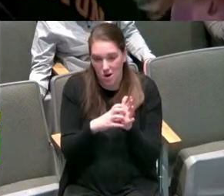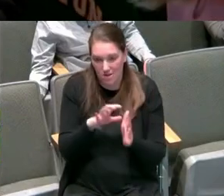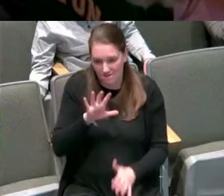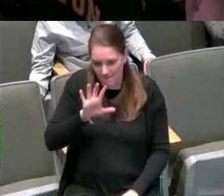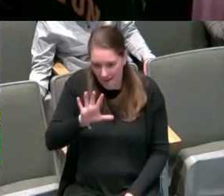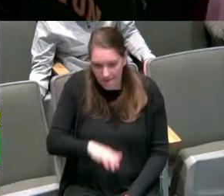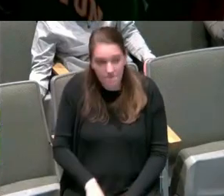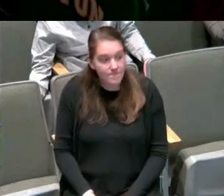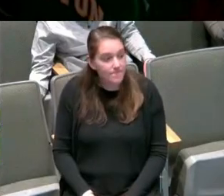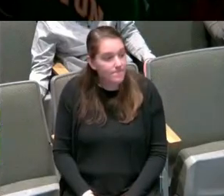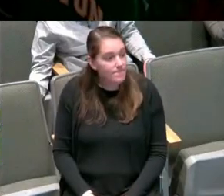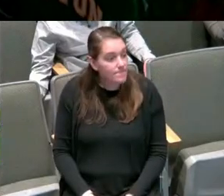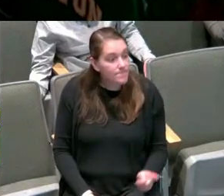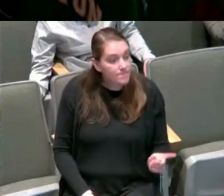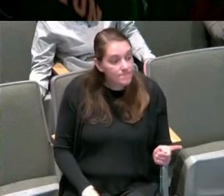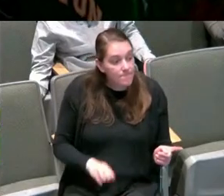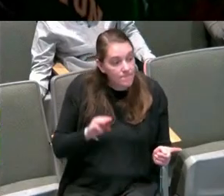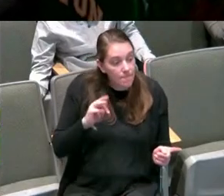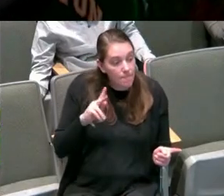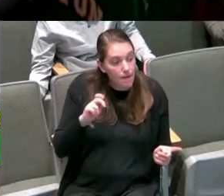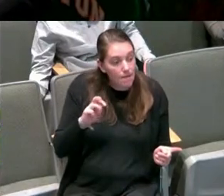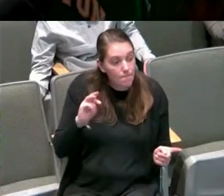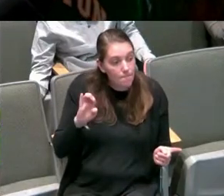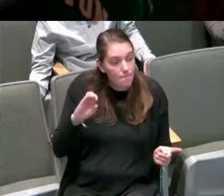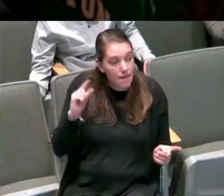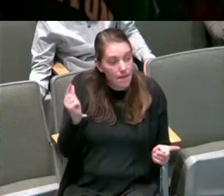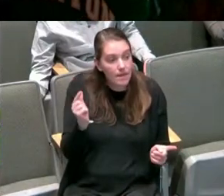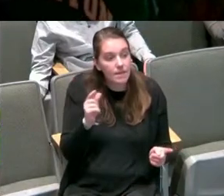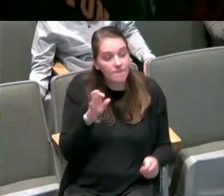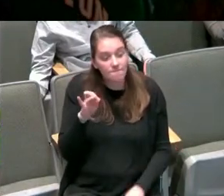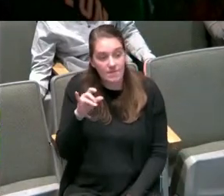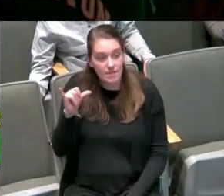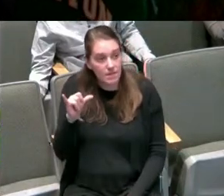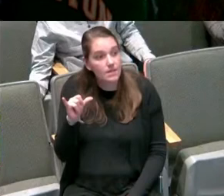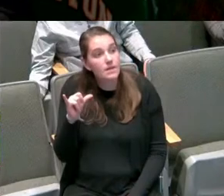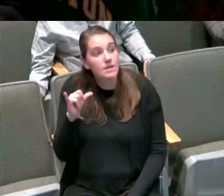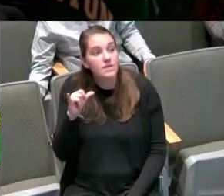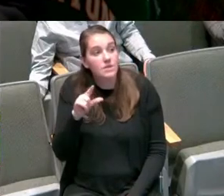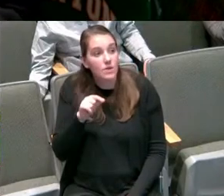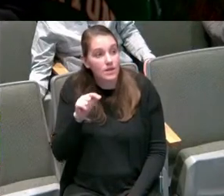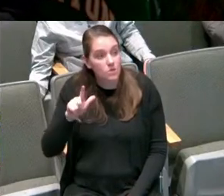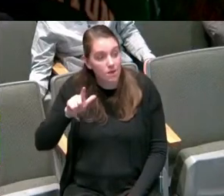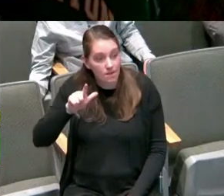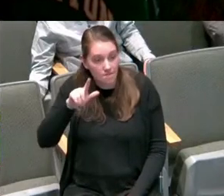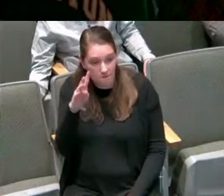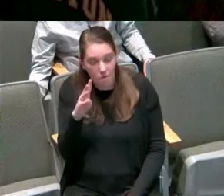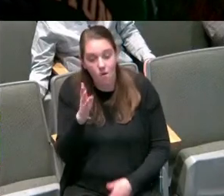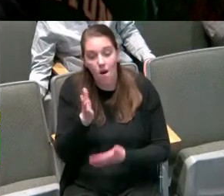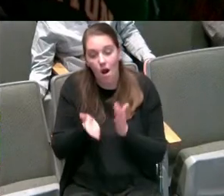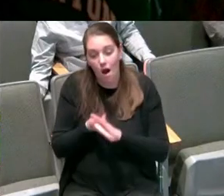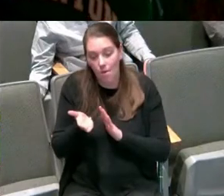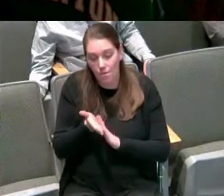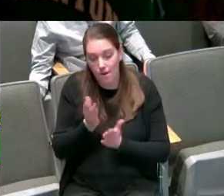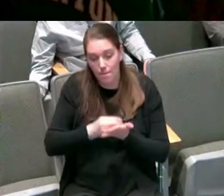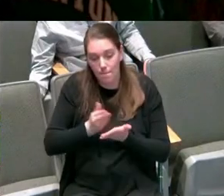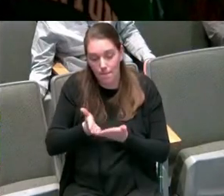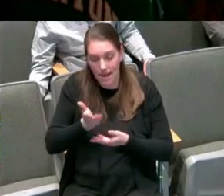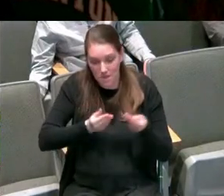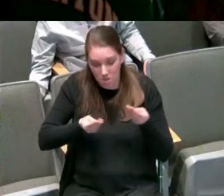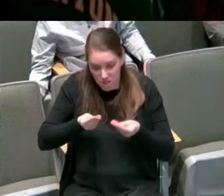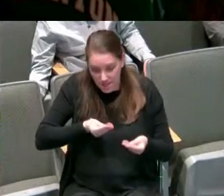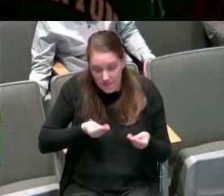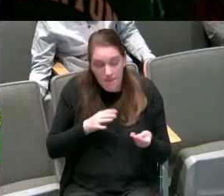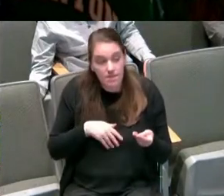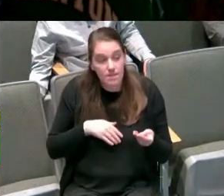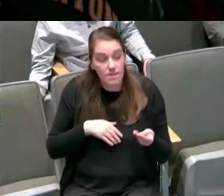Article Five the fiscal year 2024 operating budget the appropriation committee moves